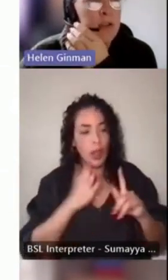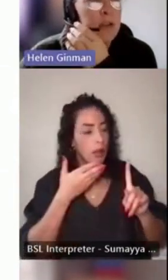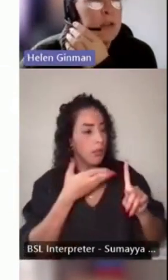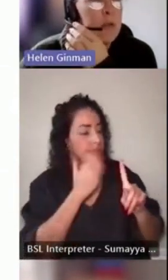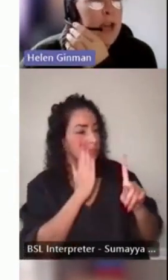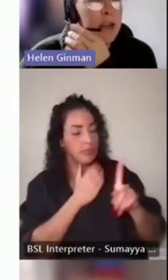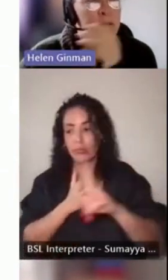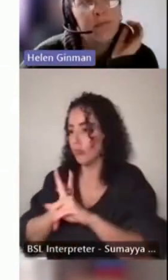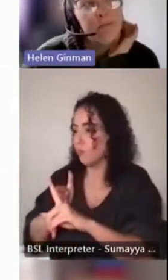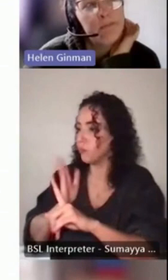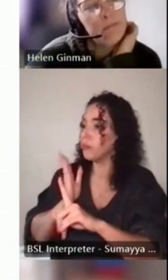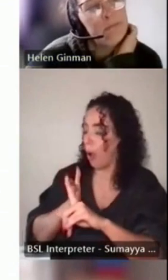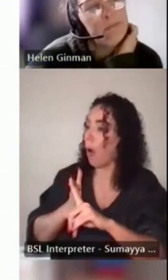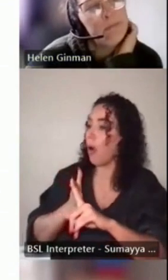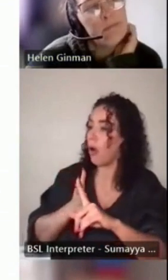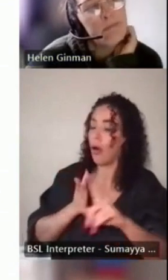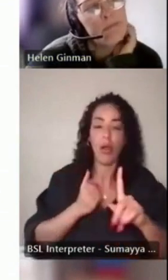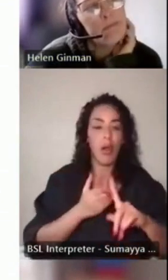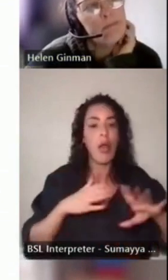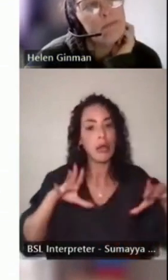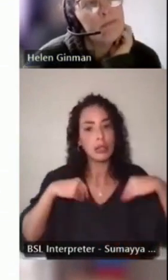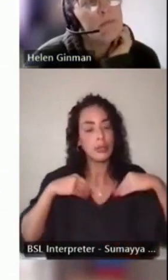validation of the other person's plan,